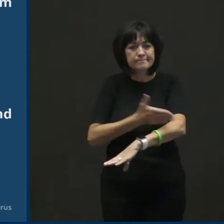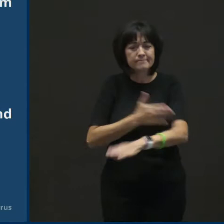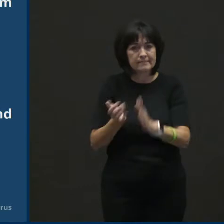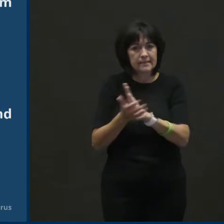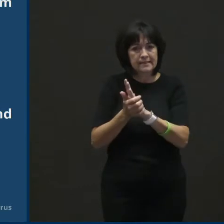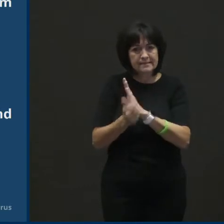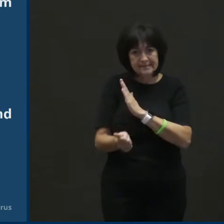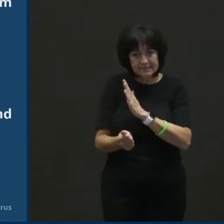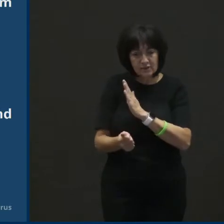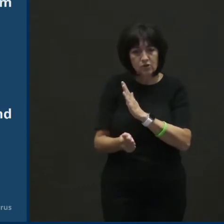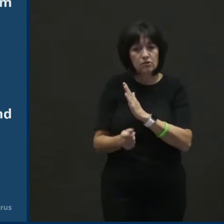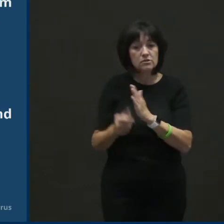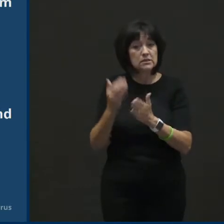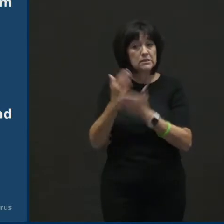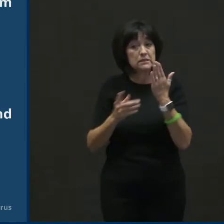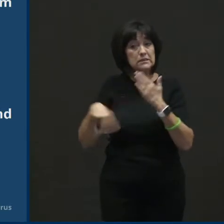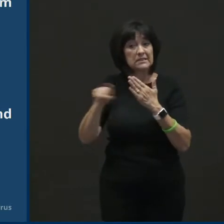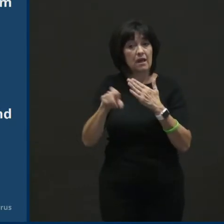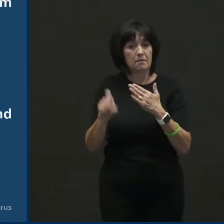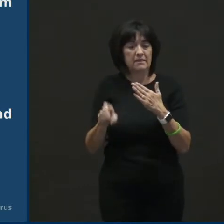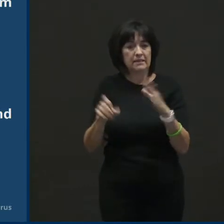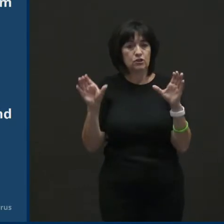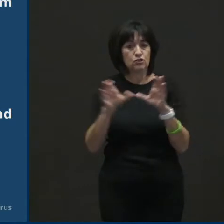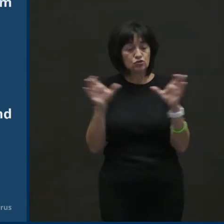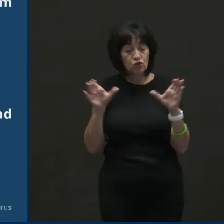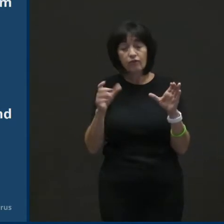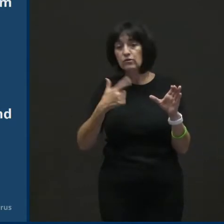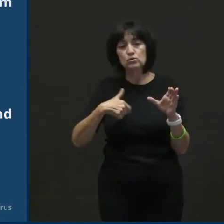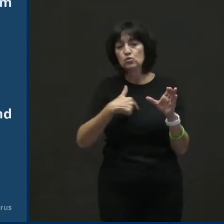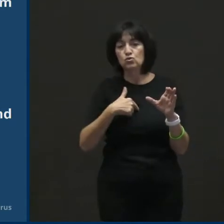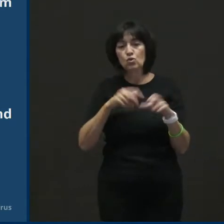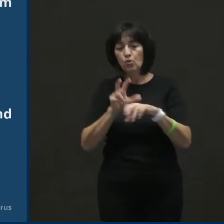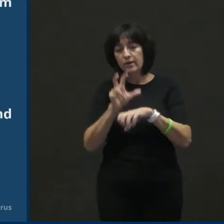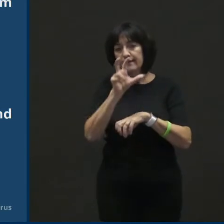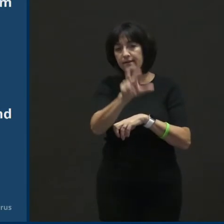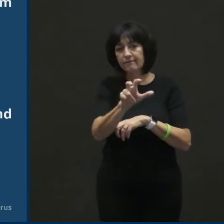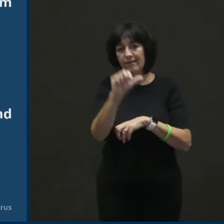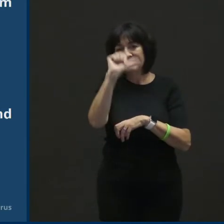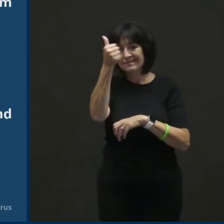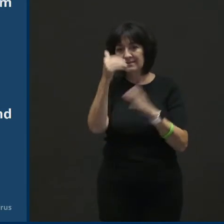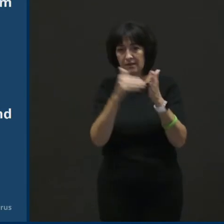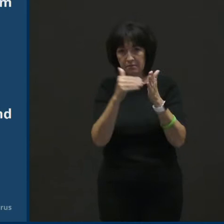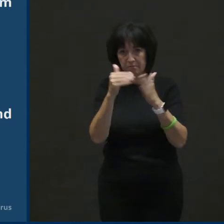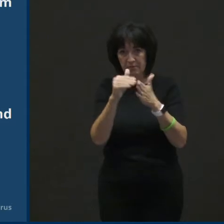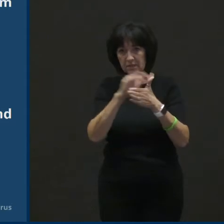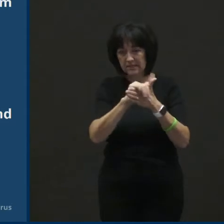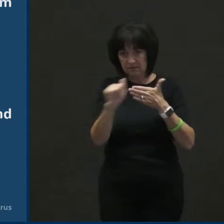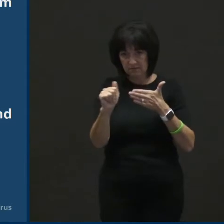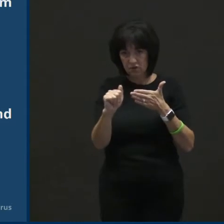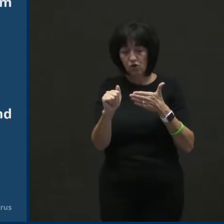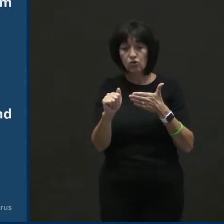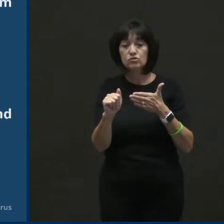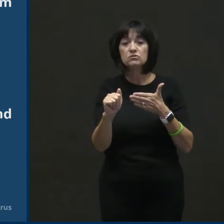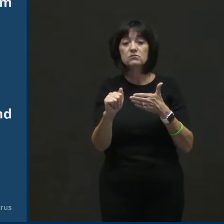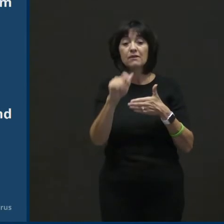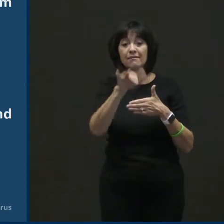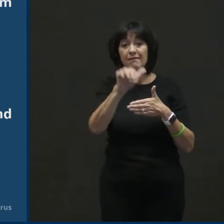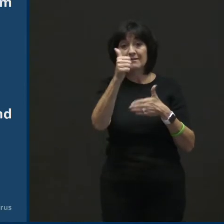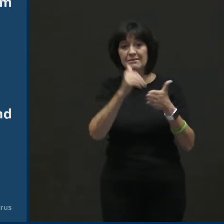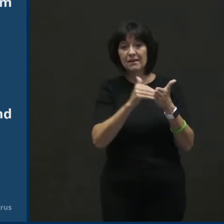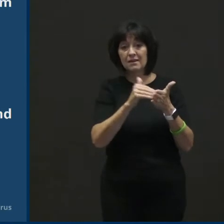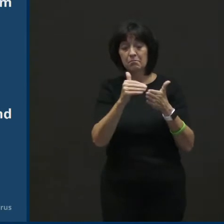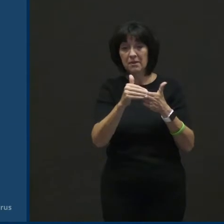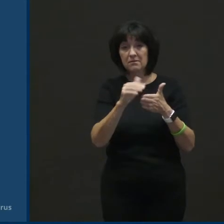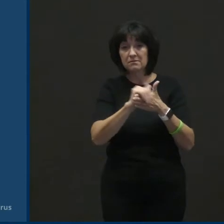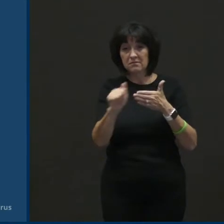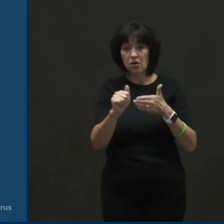certain certificates. So we've put $10 million there of CARES Act funding for that training and in-demand